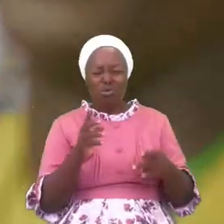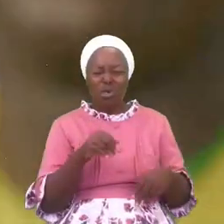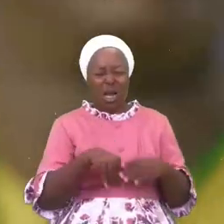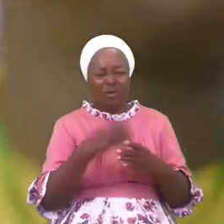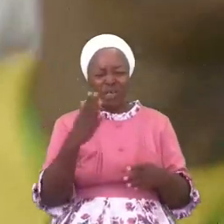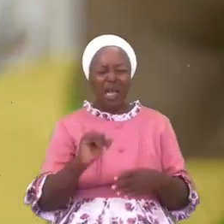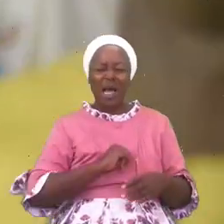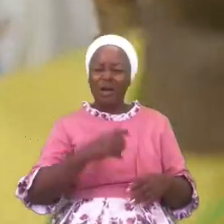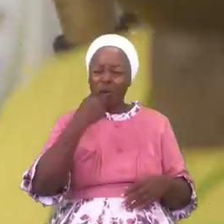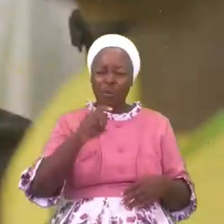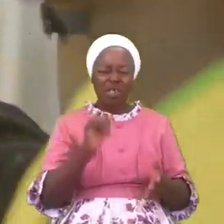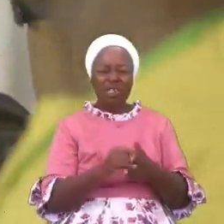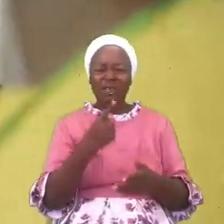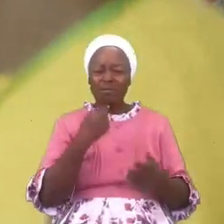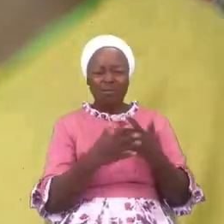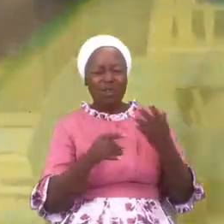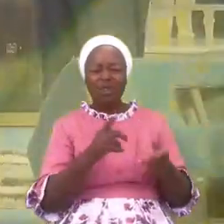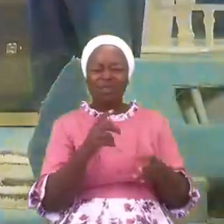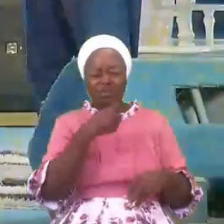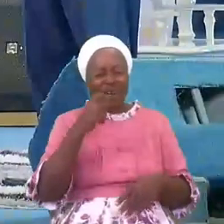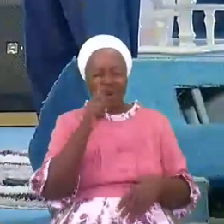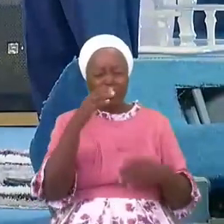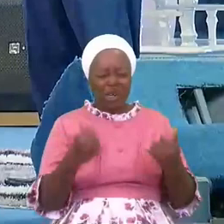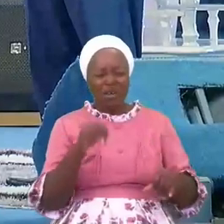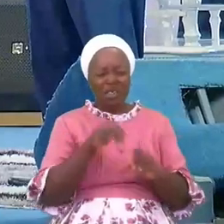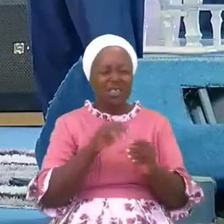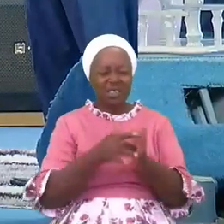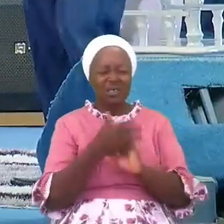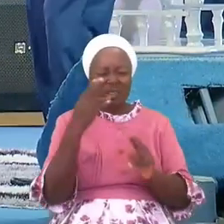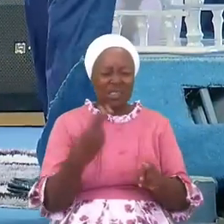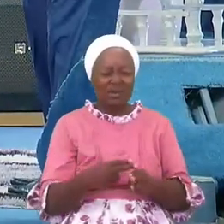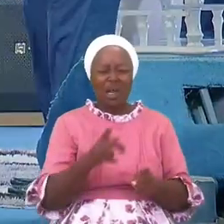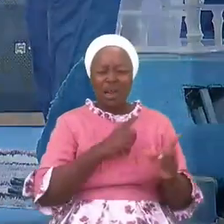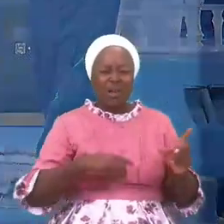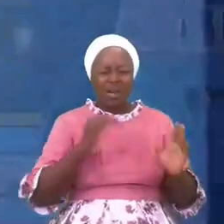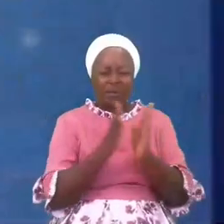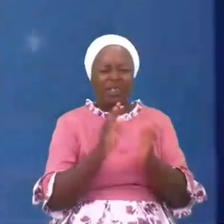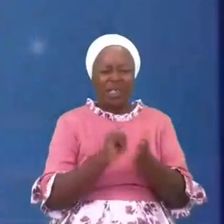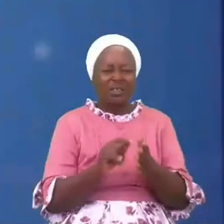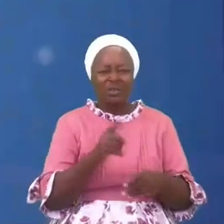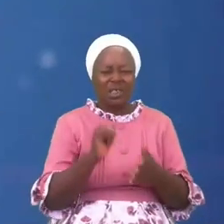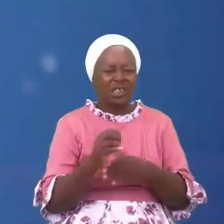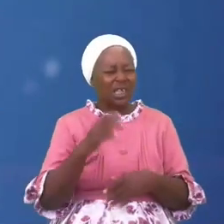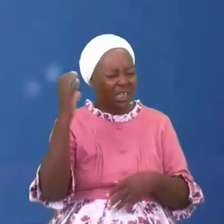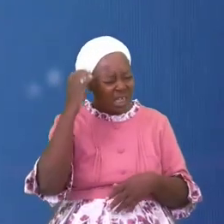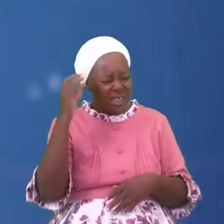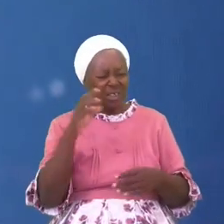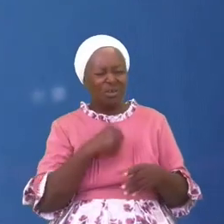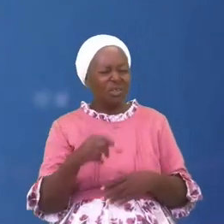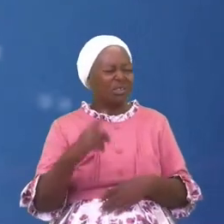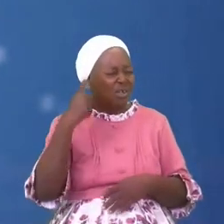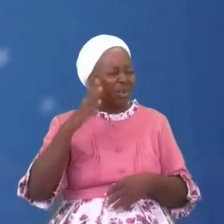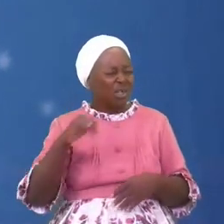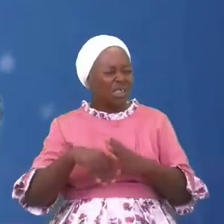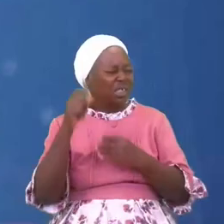name. Lord, I pray those who are hearing those terrible noises in their ears wanting to run them mad, I command that